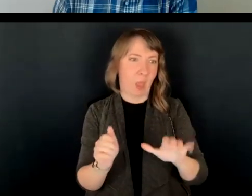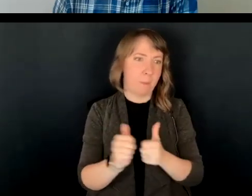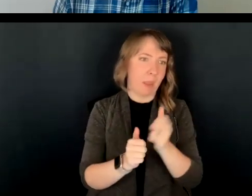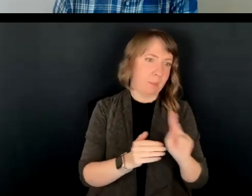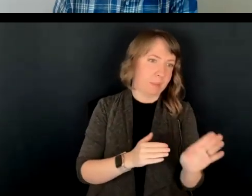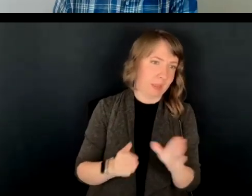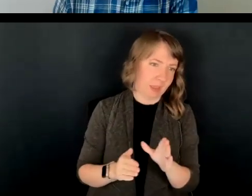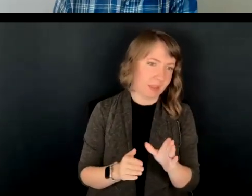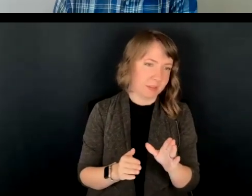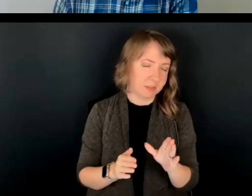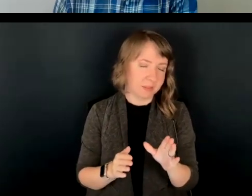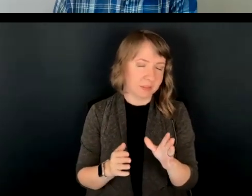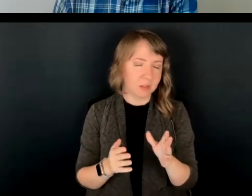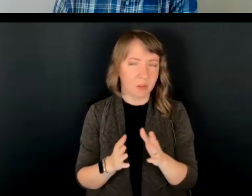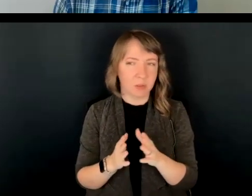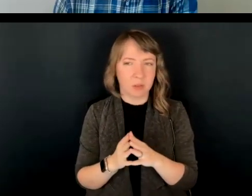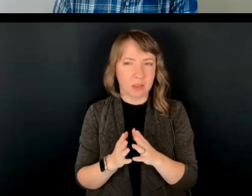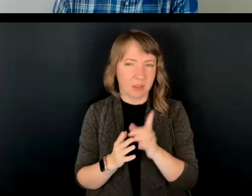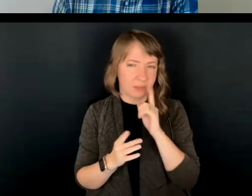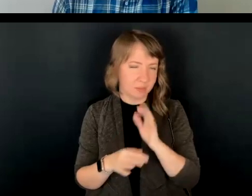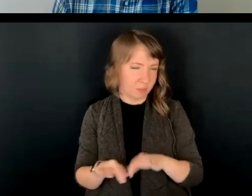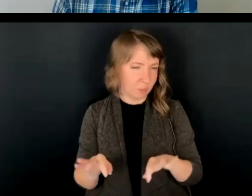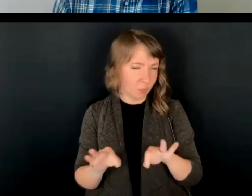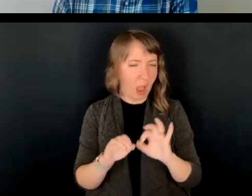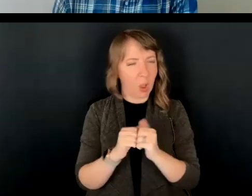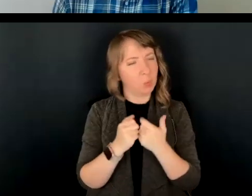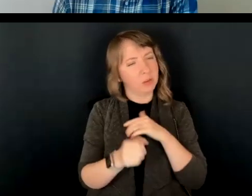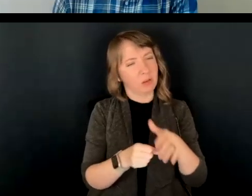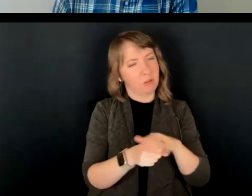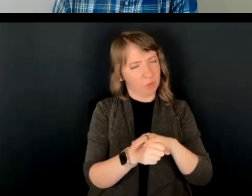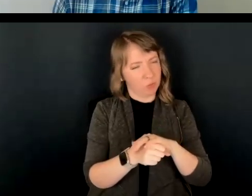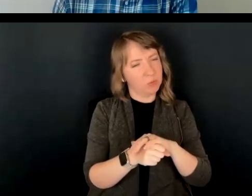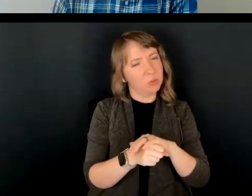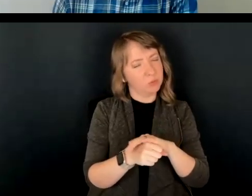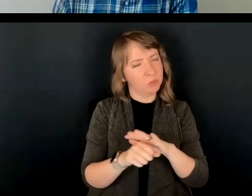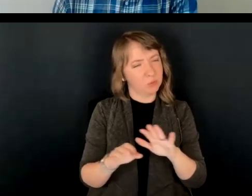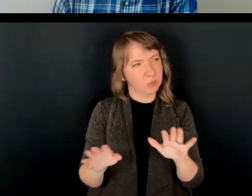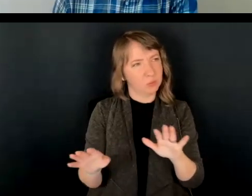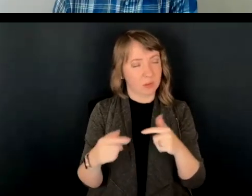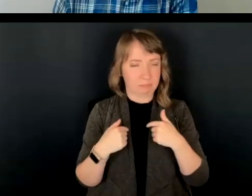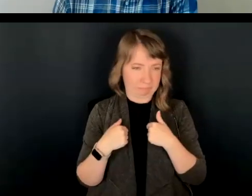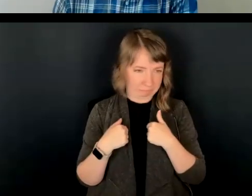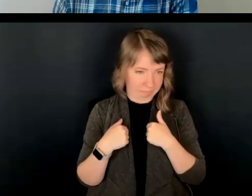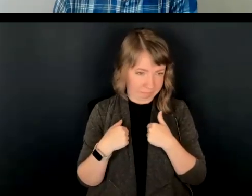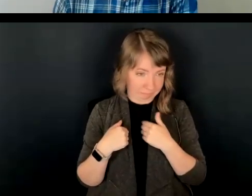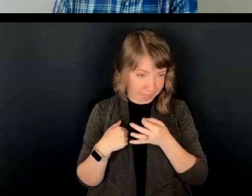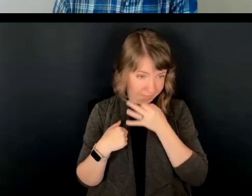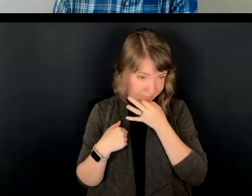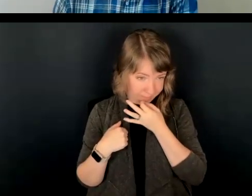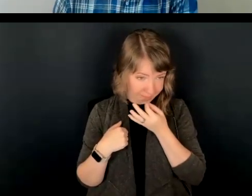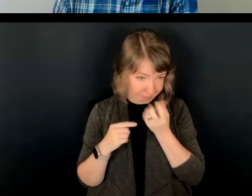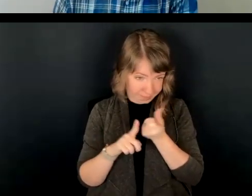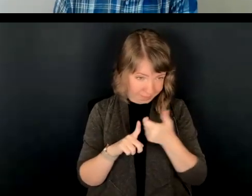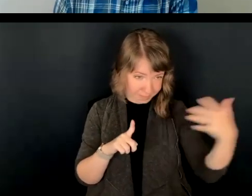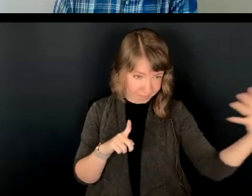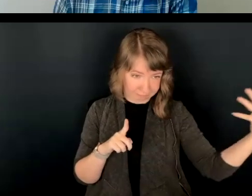there's different ways that could be covered. And I am not the best person to dive deeper into that, but I